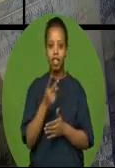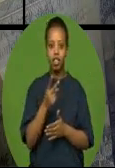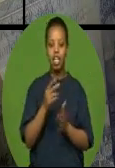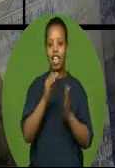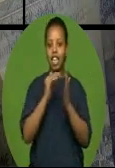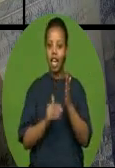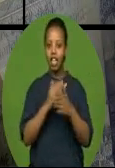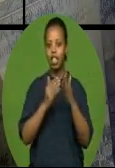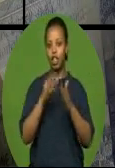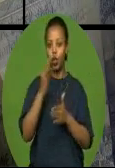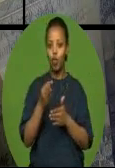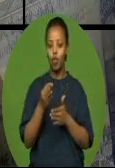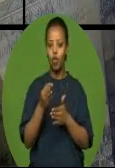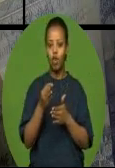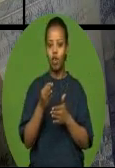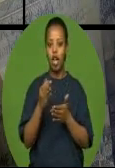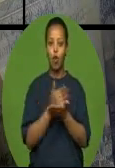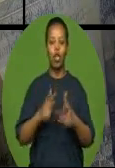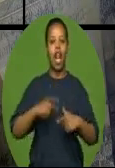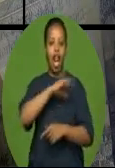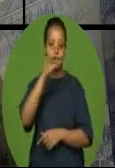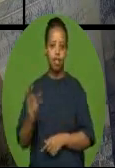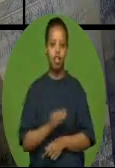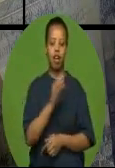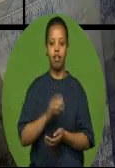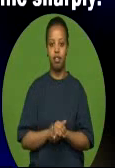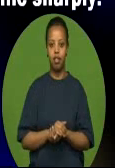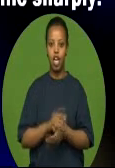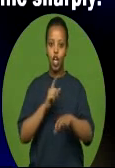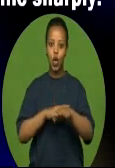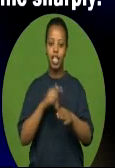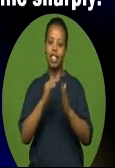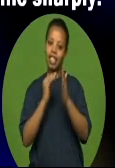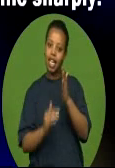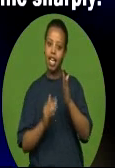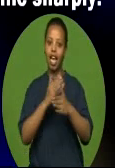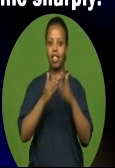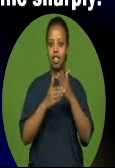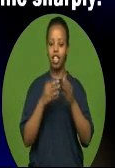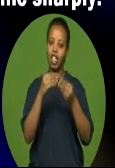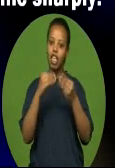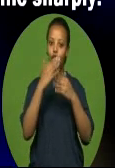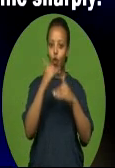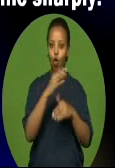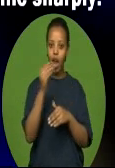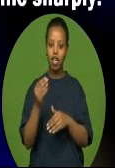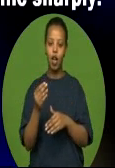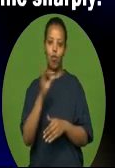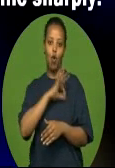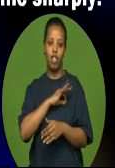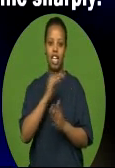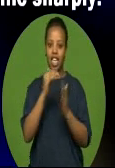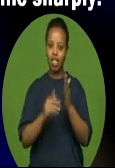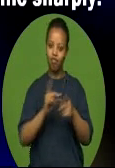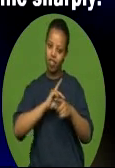Students, let's see the decline stage of the product life cycle. During the decline stage, sales volume